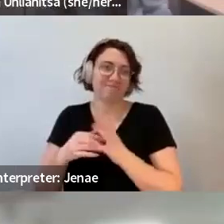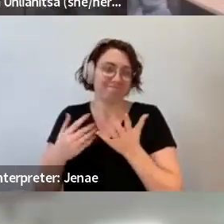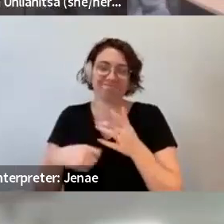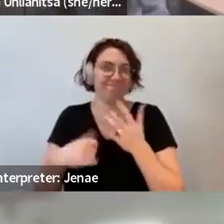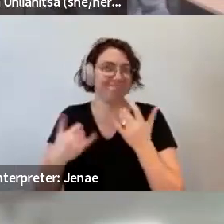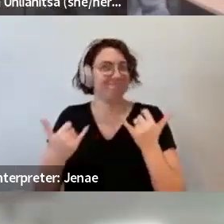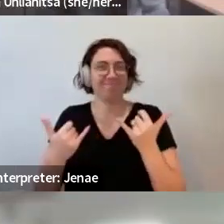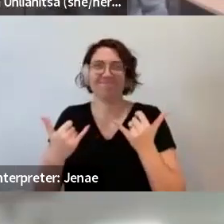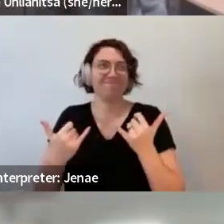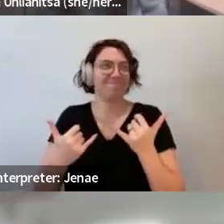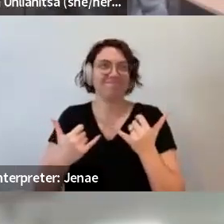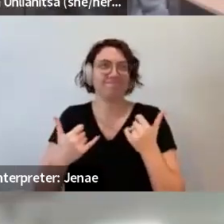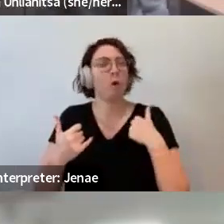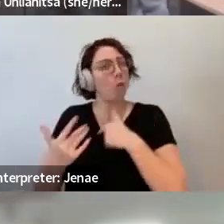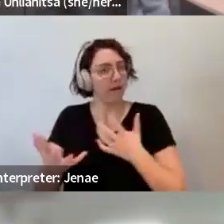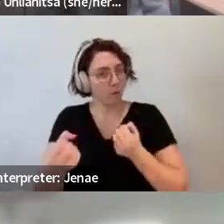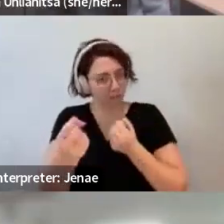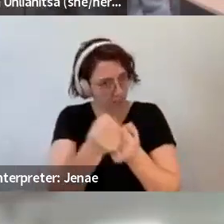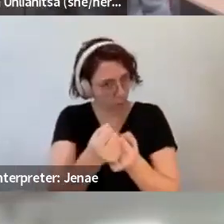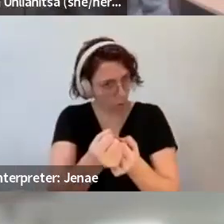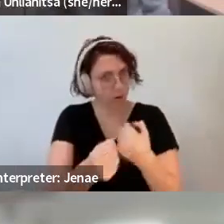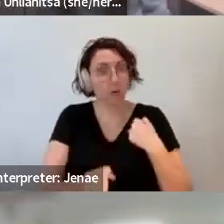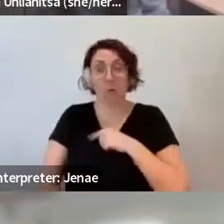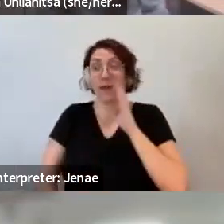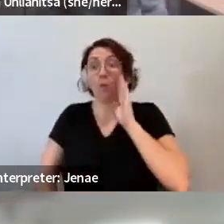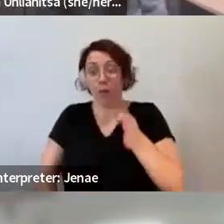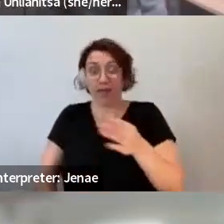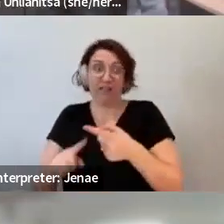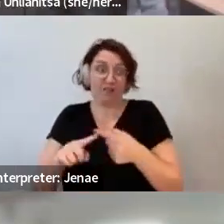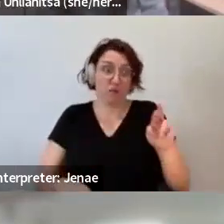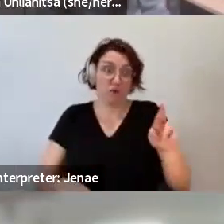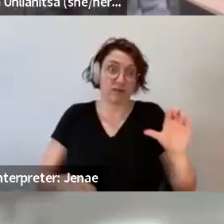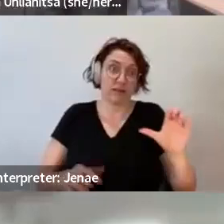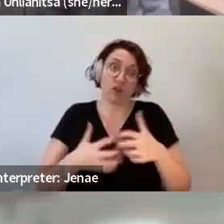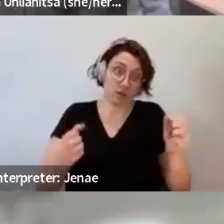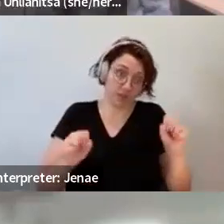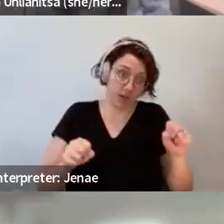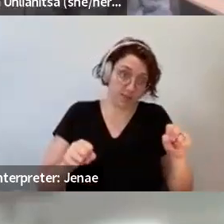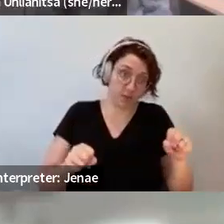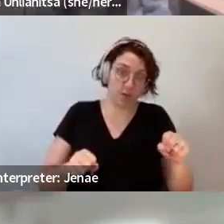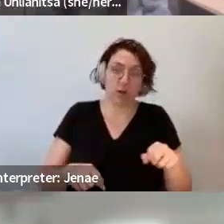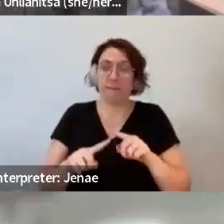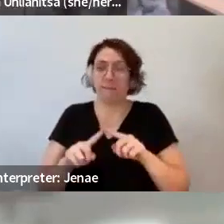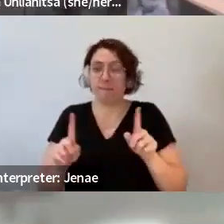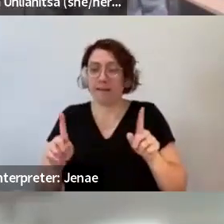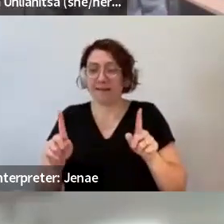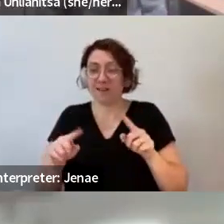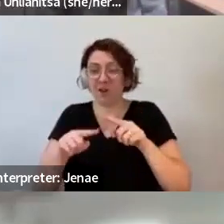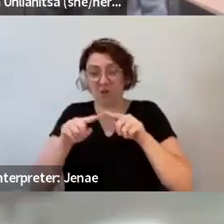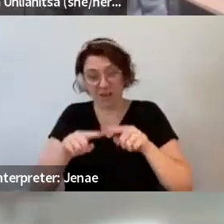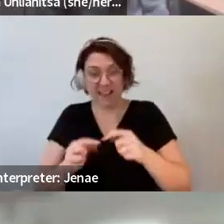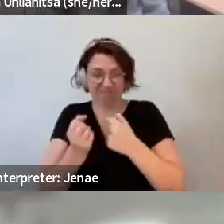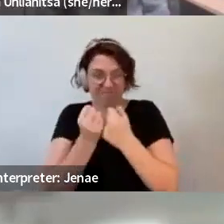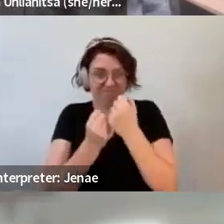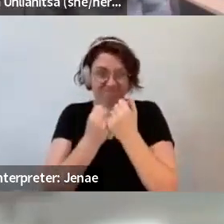where we want to support you, and we will from the regional center as much as possible, but relying on each other, because